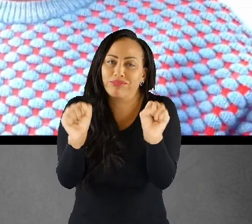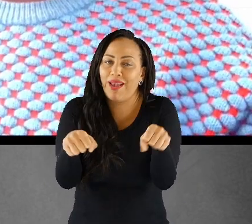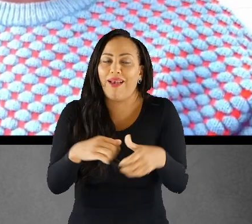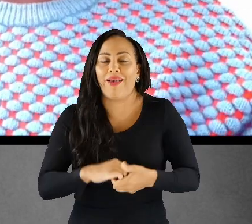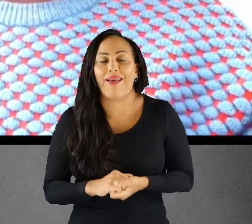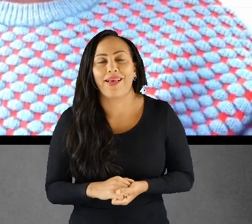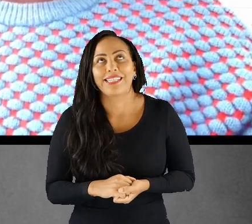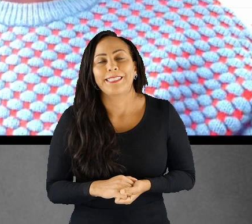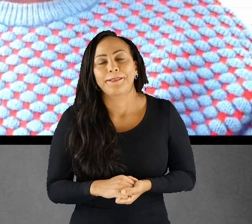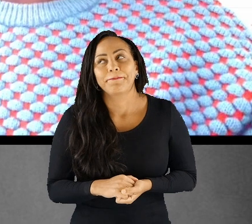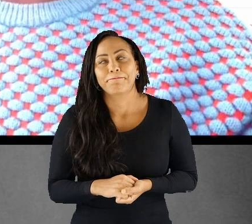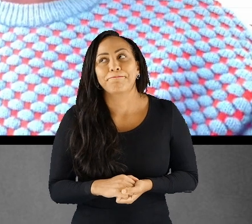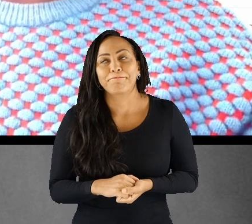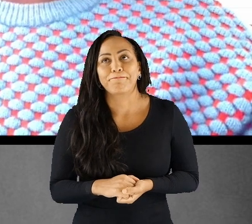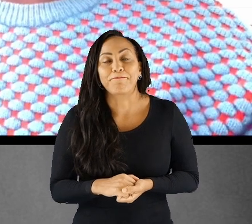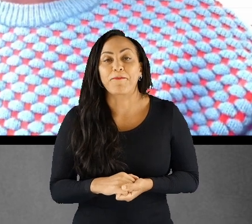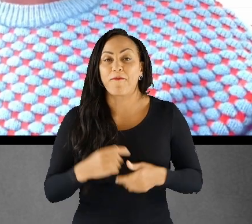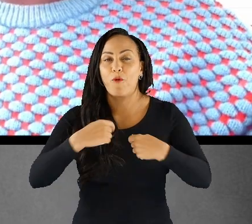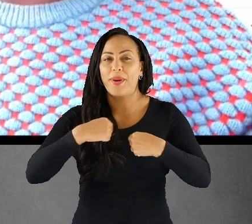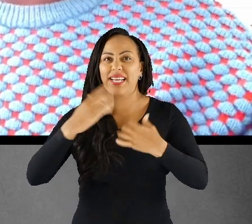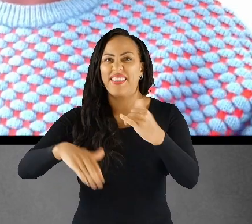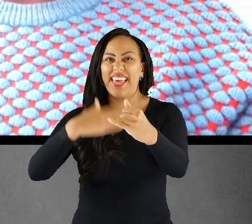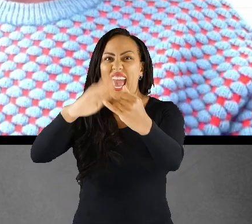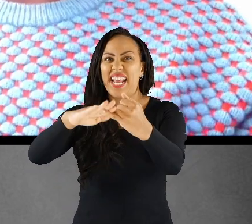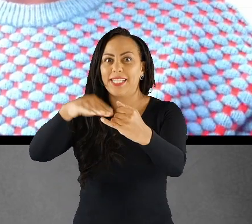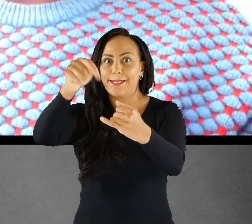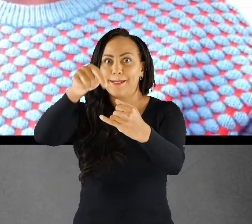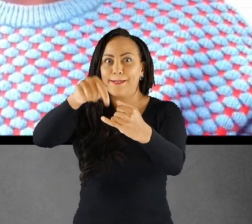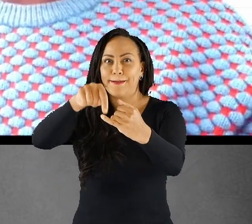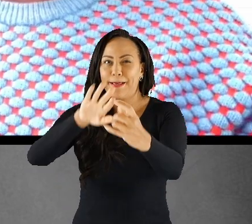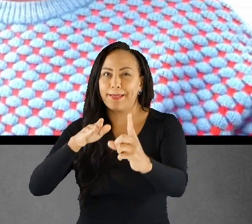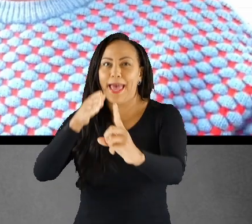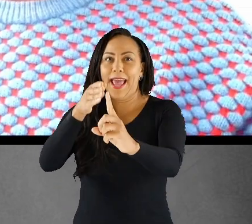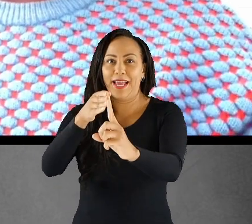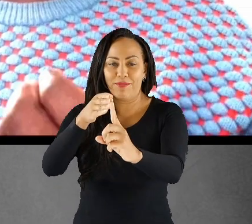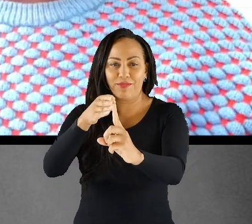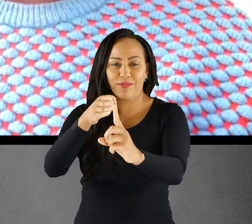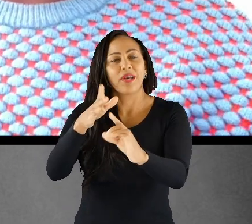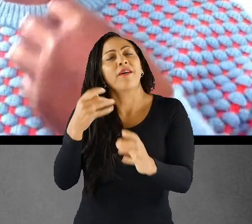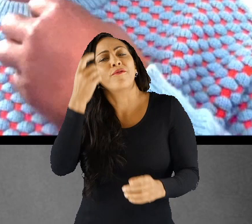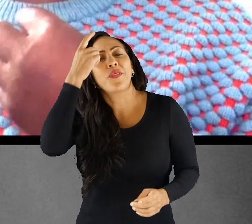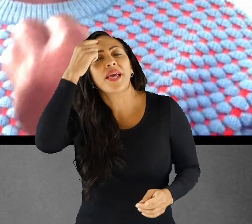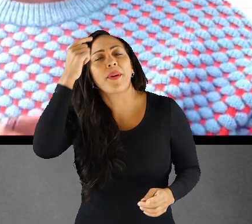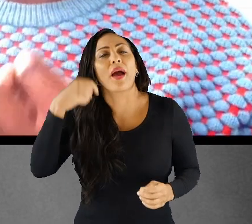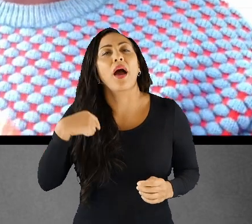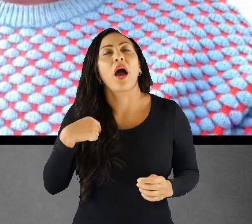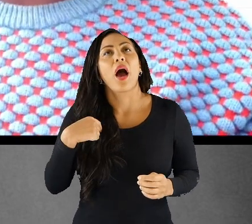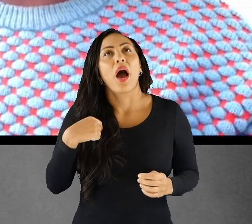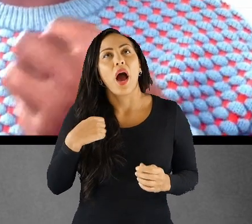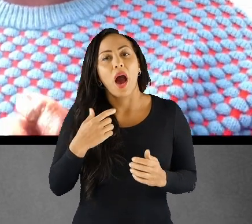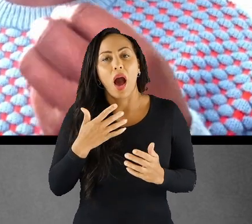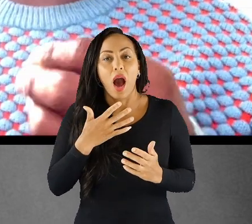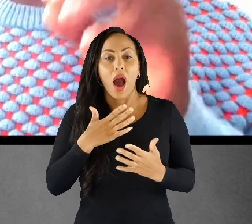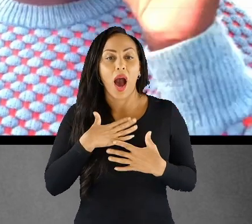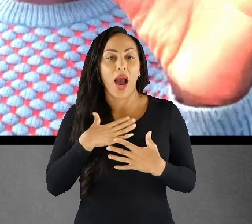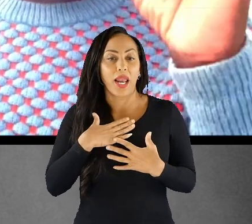So yeah, it is, it's the end process, because if you think about it, taking a picture, I suppose for me, I find it really